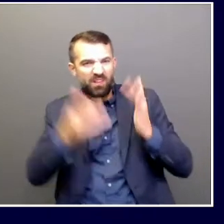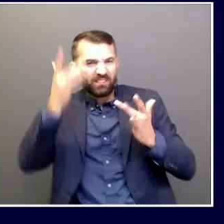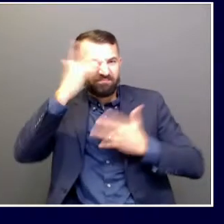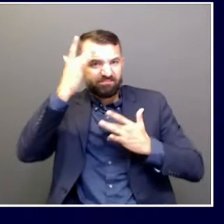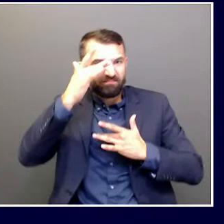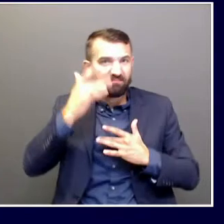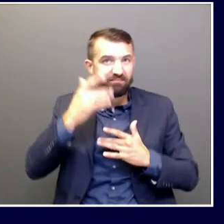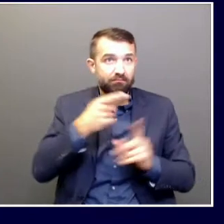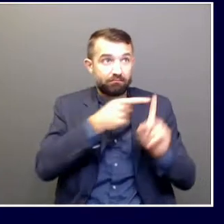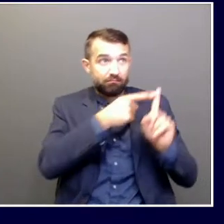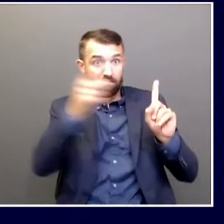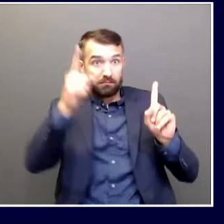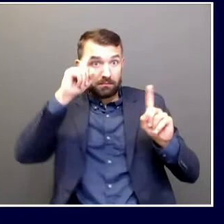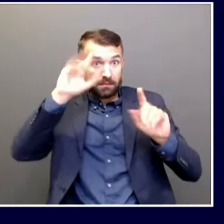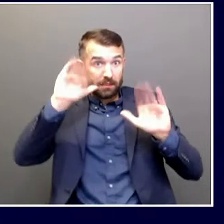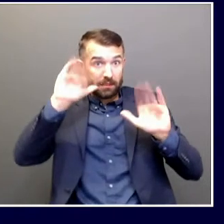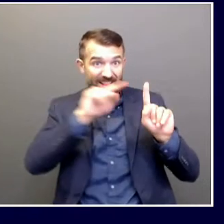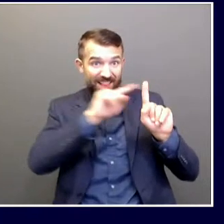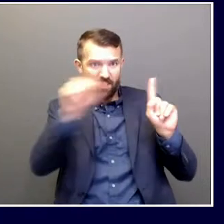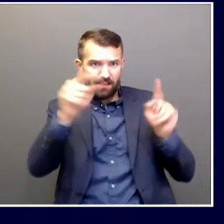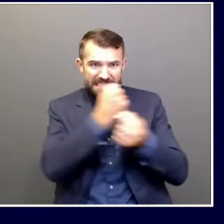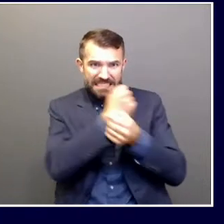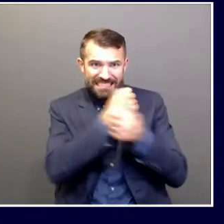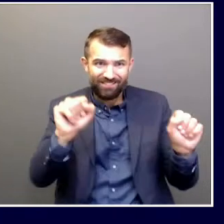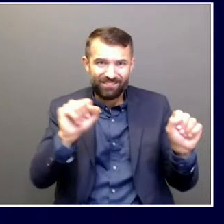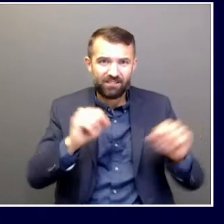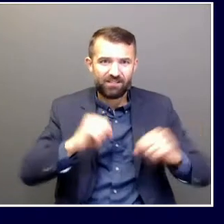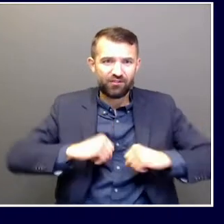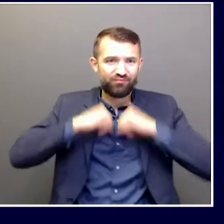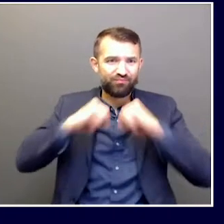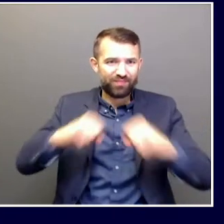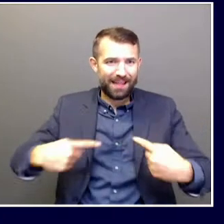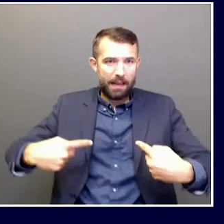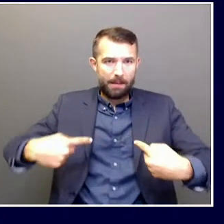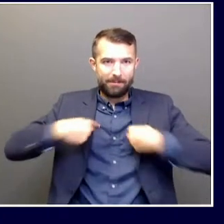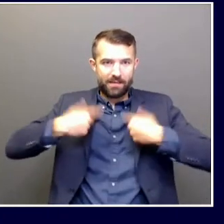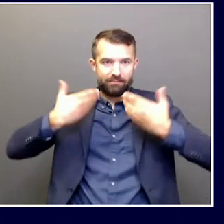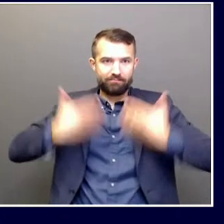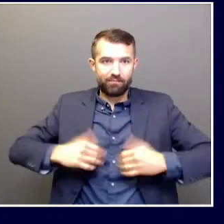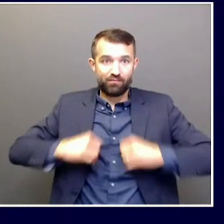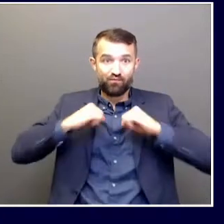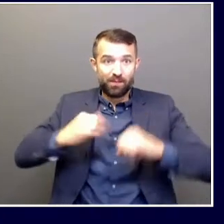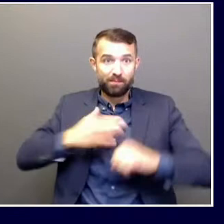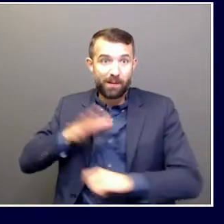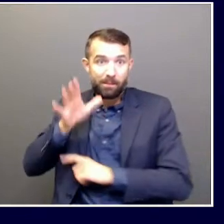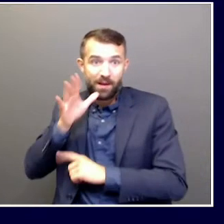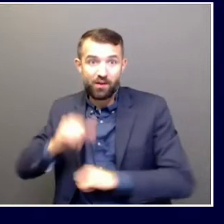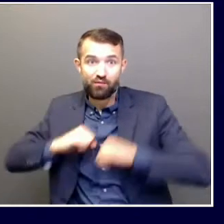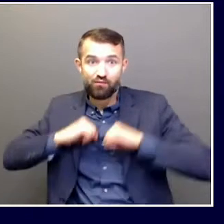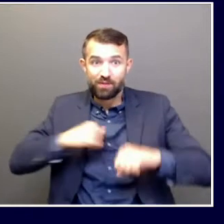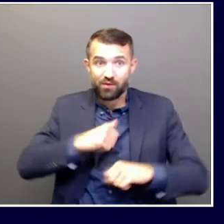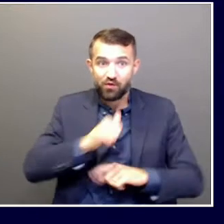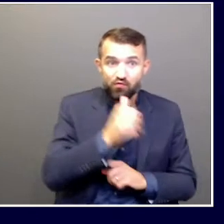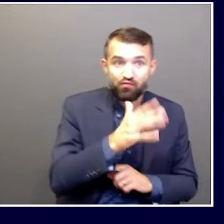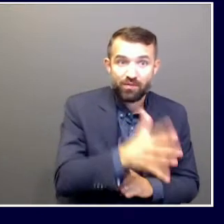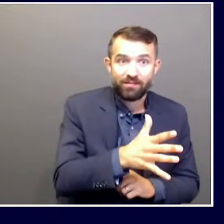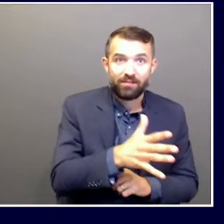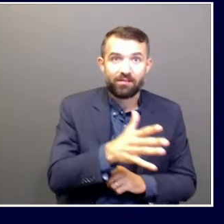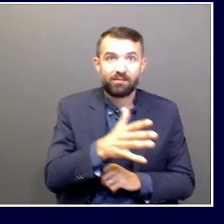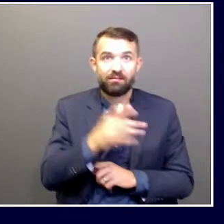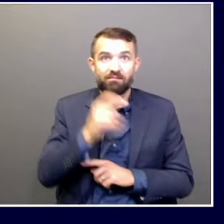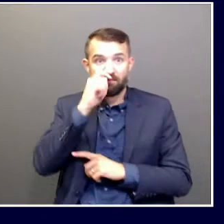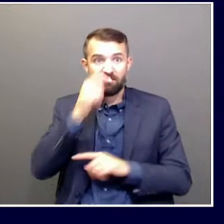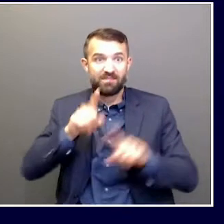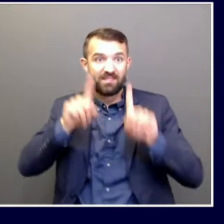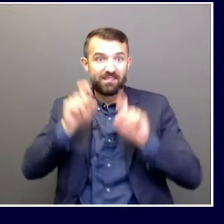that expectation of healthcare workers. And unfortunately, a testing alternative just doesn't cut it, doesn't do the job